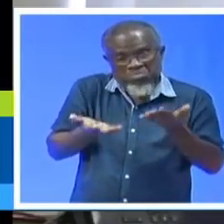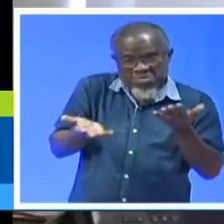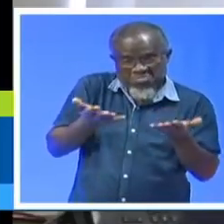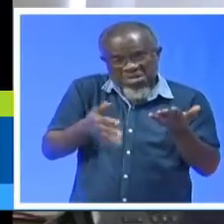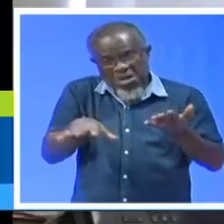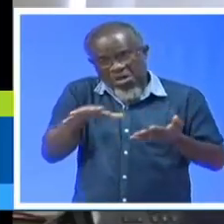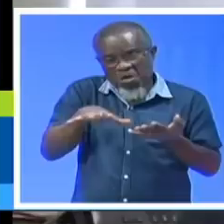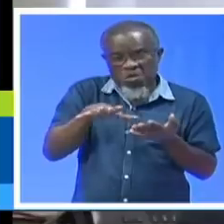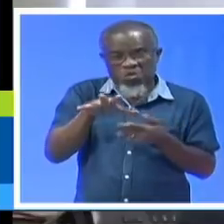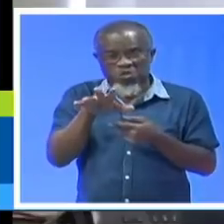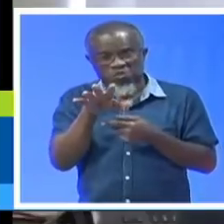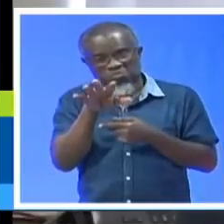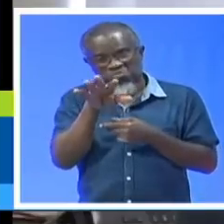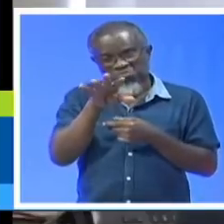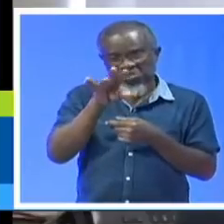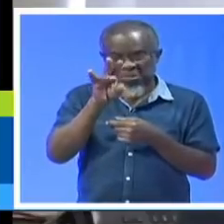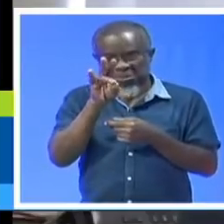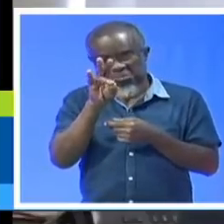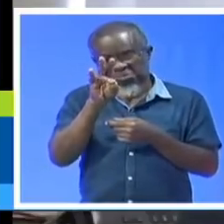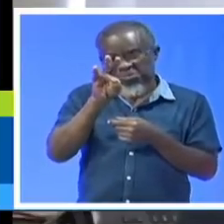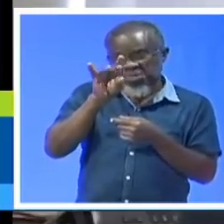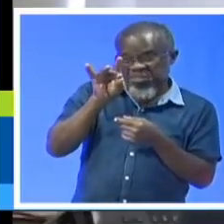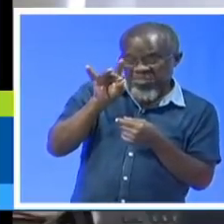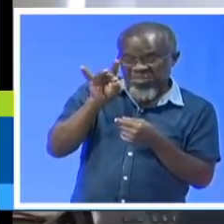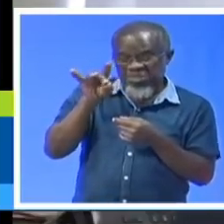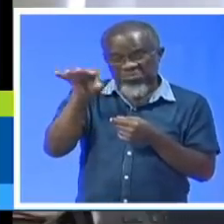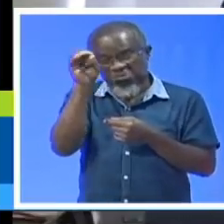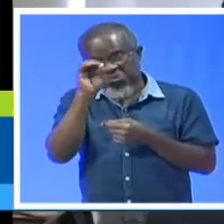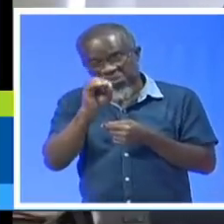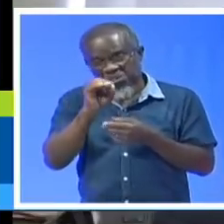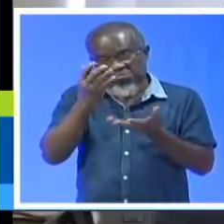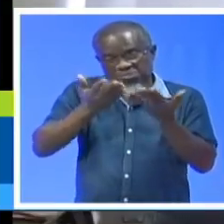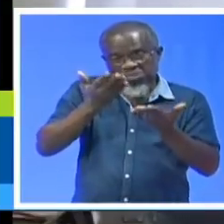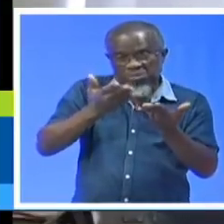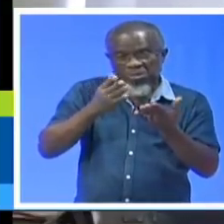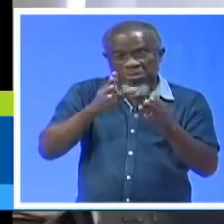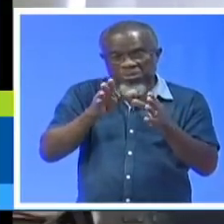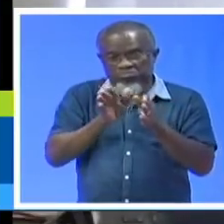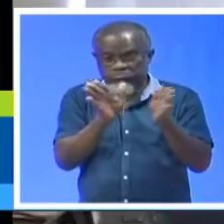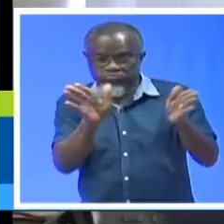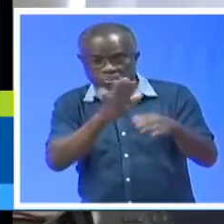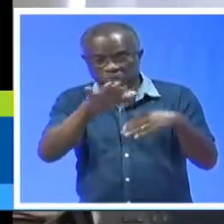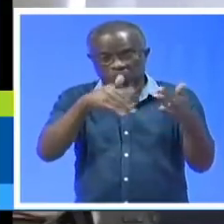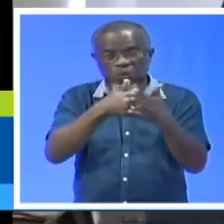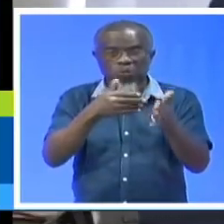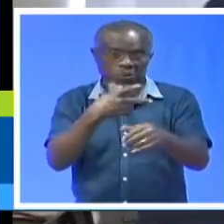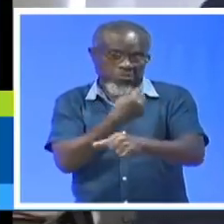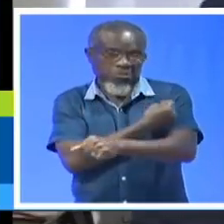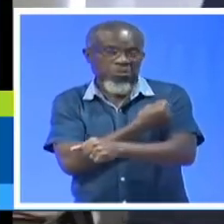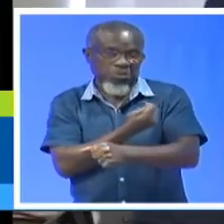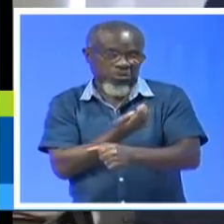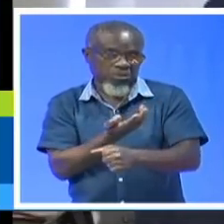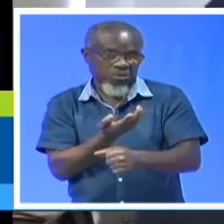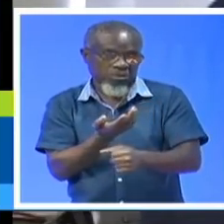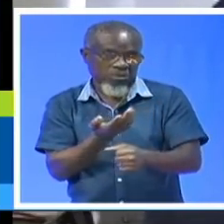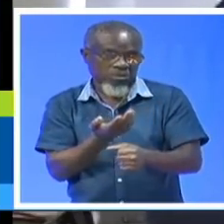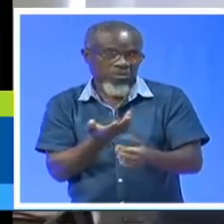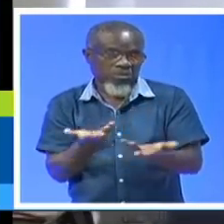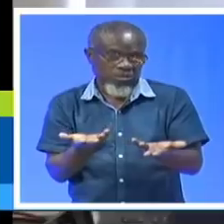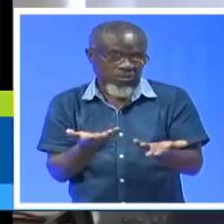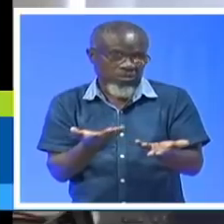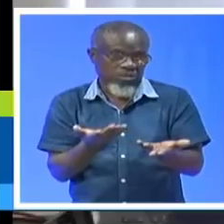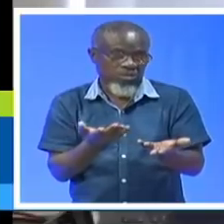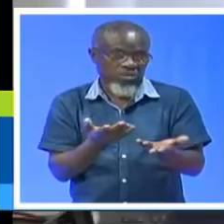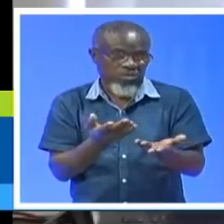78.1-ish% of our population if everyone who is eligible takes a vaccine. But we're seeing internationally that experts are forecasting that for